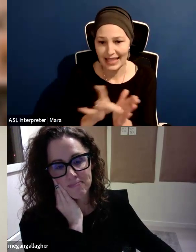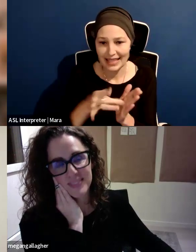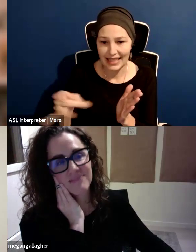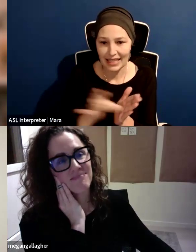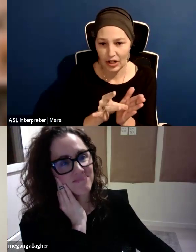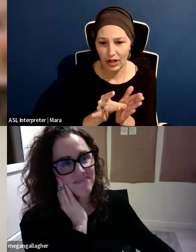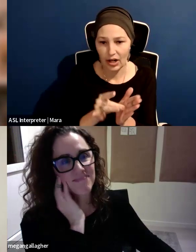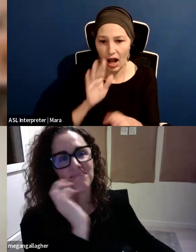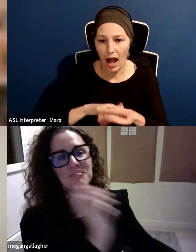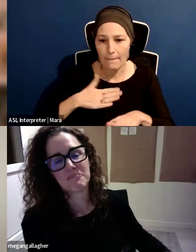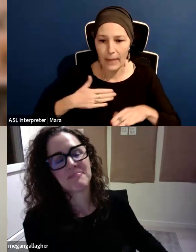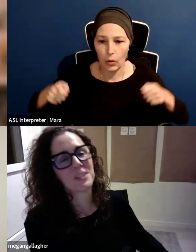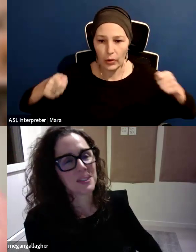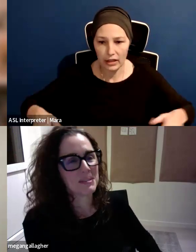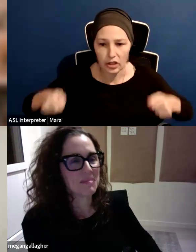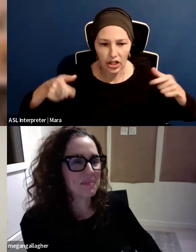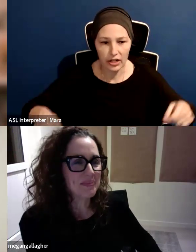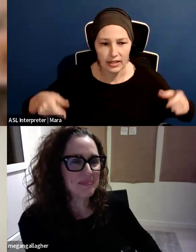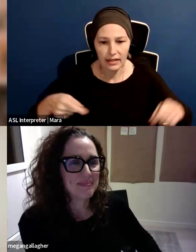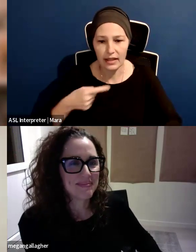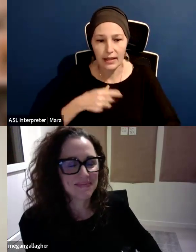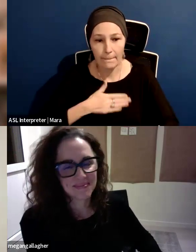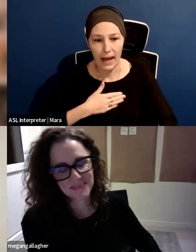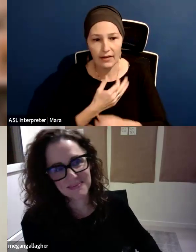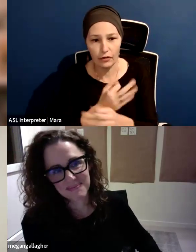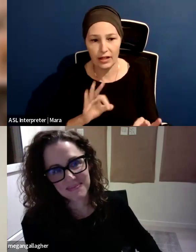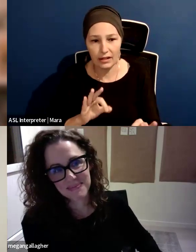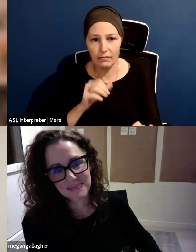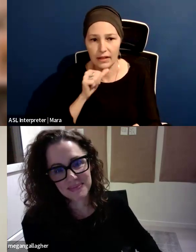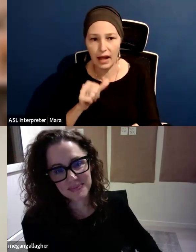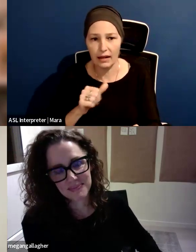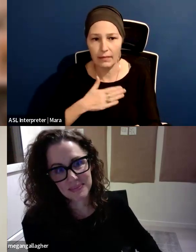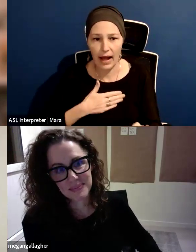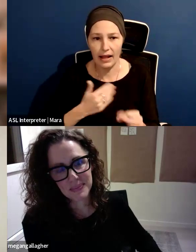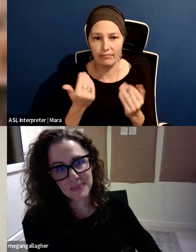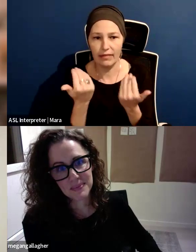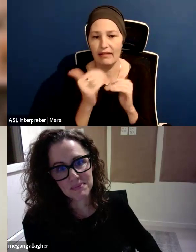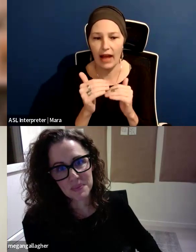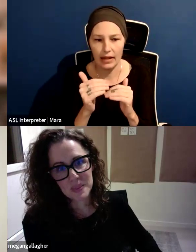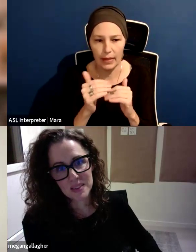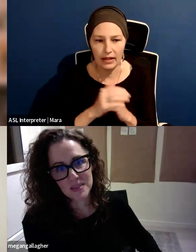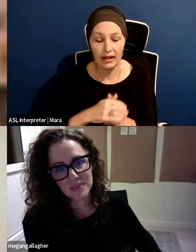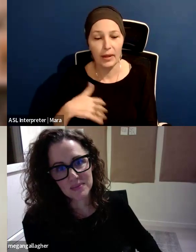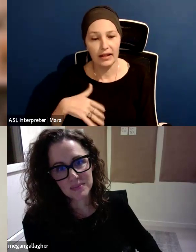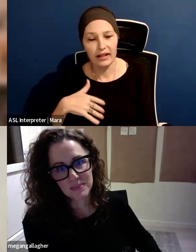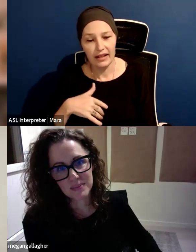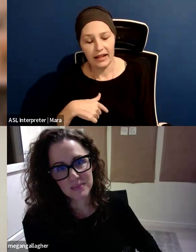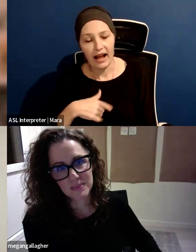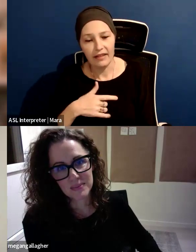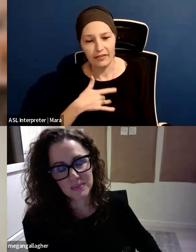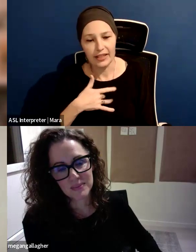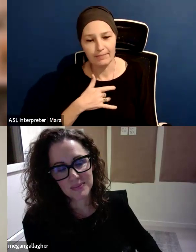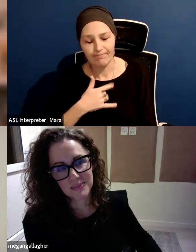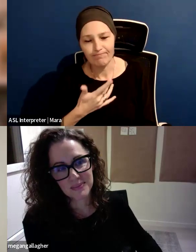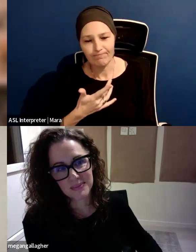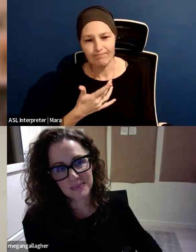confinement. And I feel like that totally sums Wow. up like Hmm. like how I feel about it. I also wanted to say as